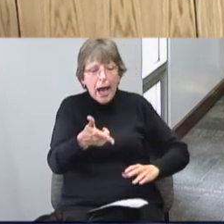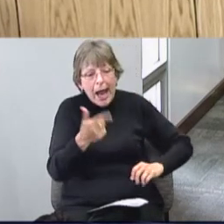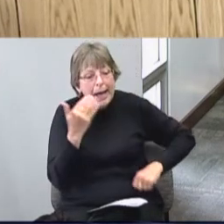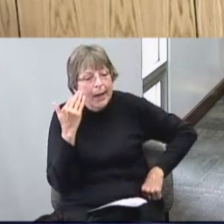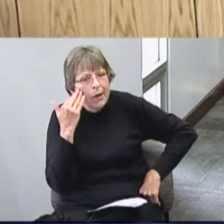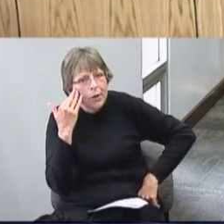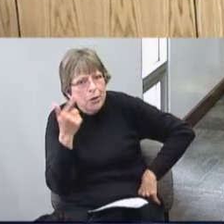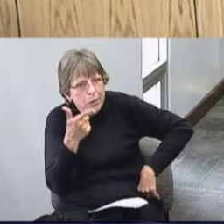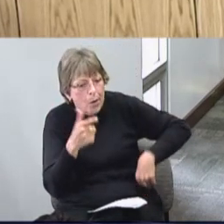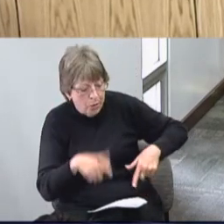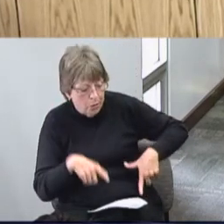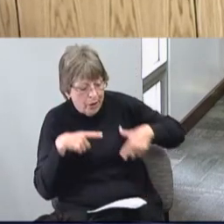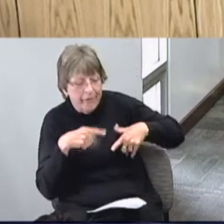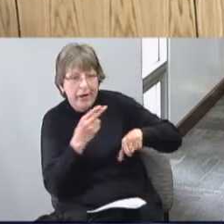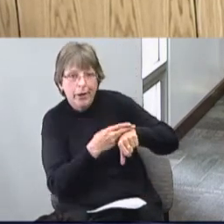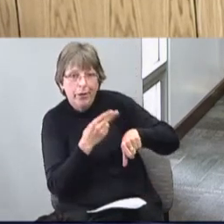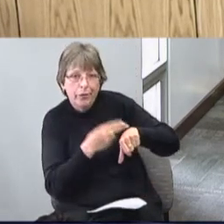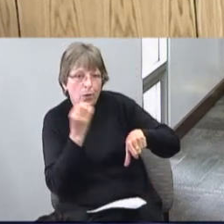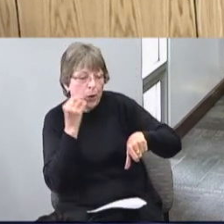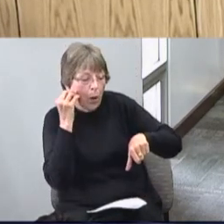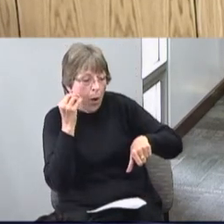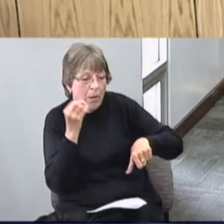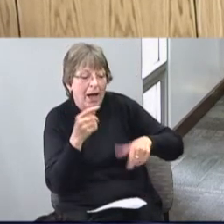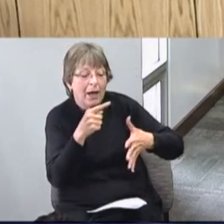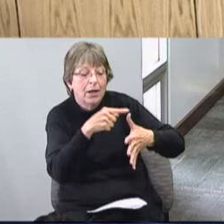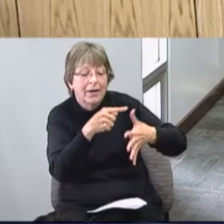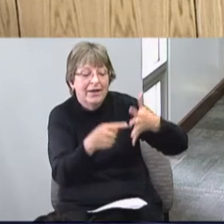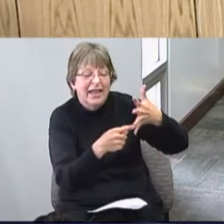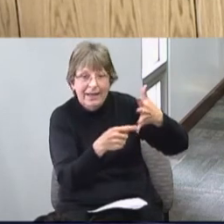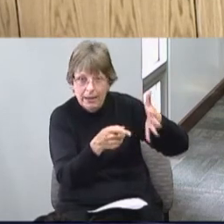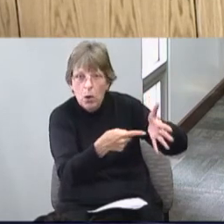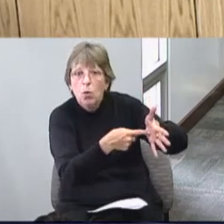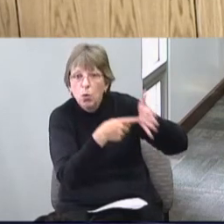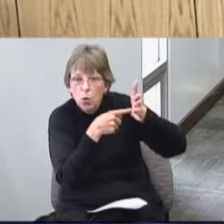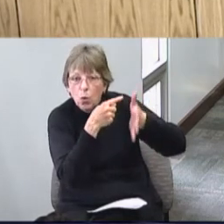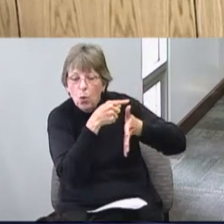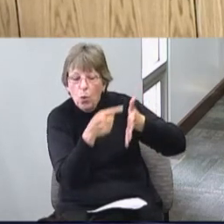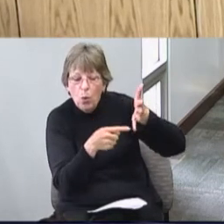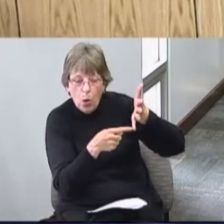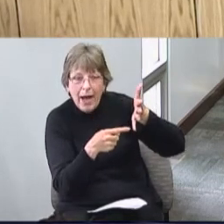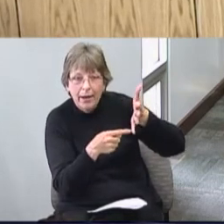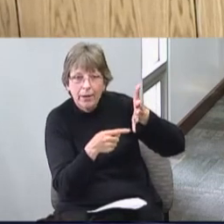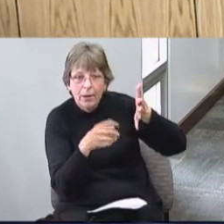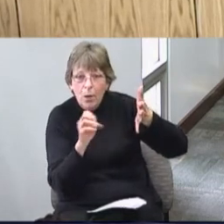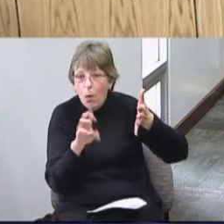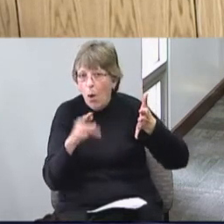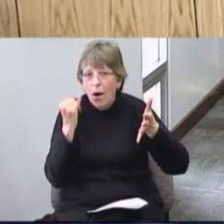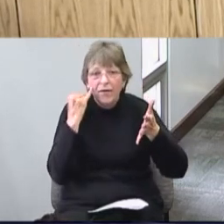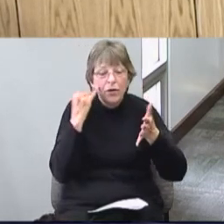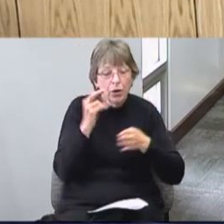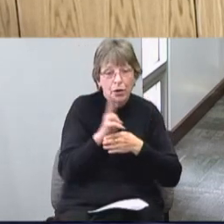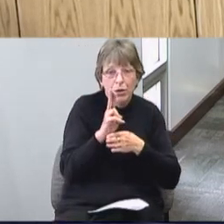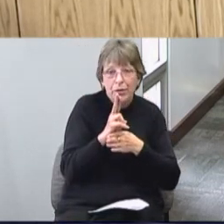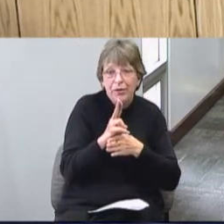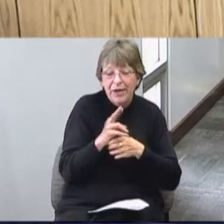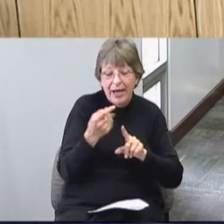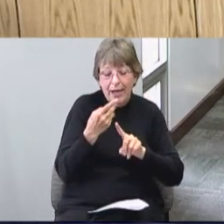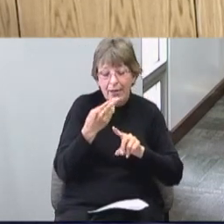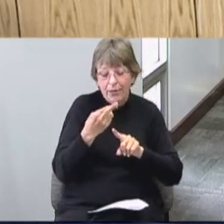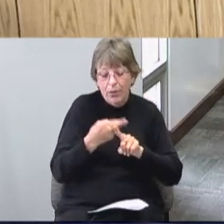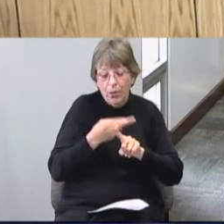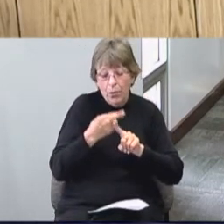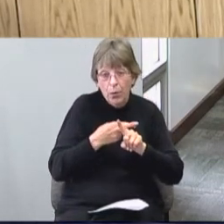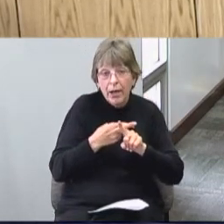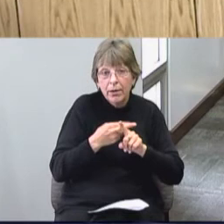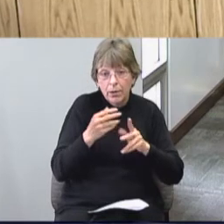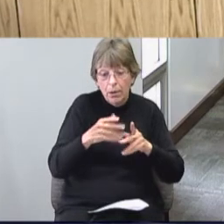live in a historic home? This is what you have to do. Or you're going to use this as an income property. You have to do this as far as the